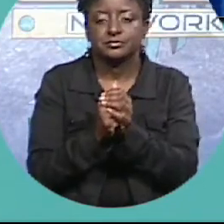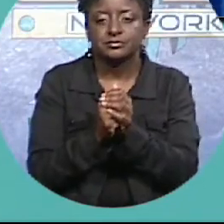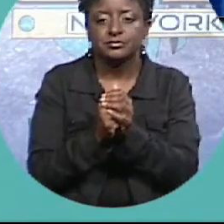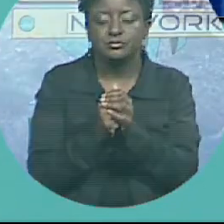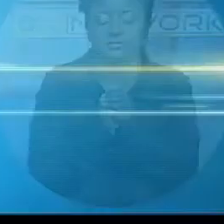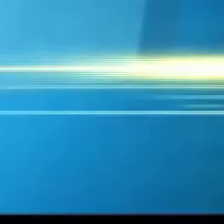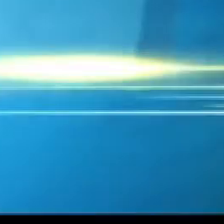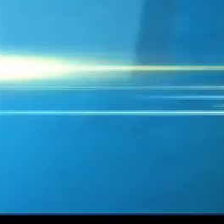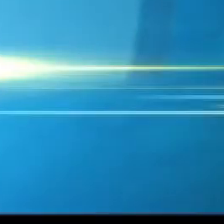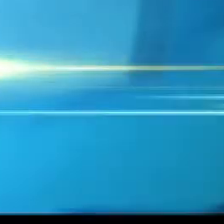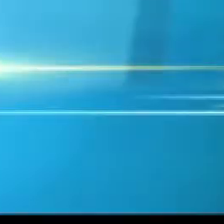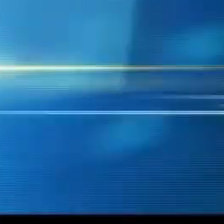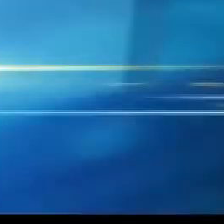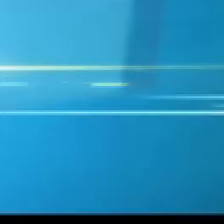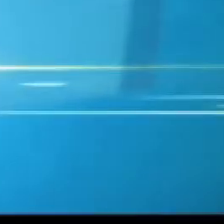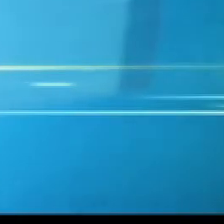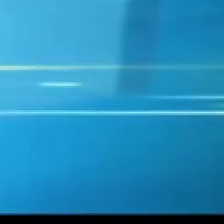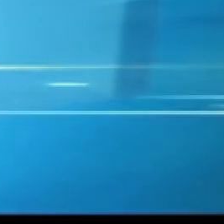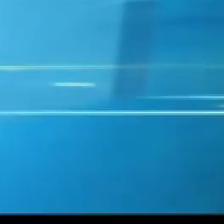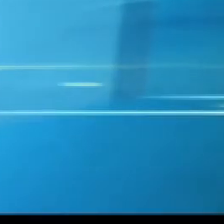offenses.